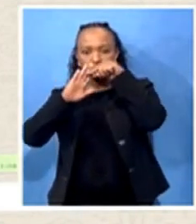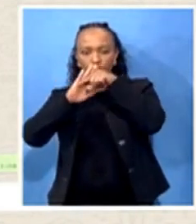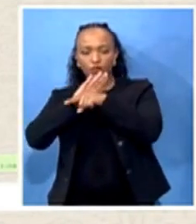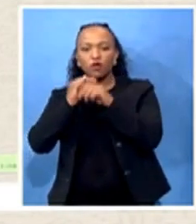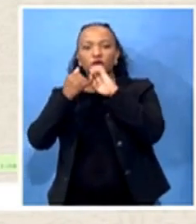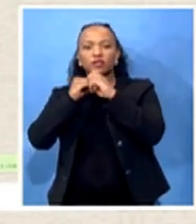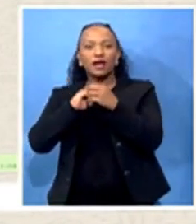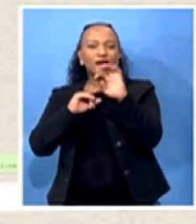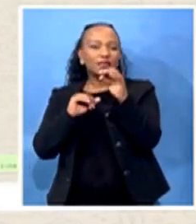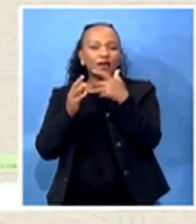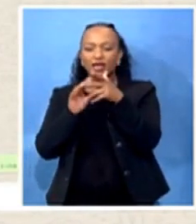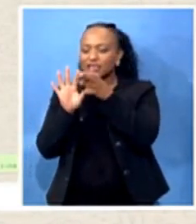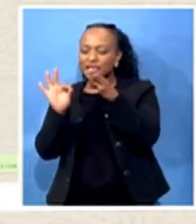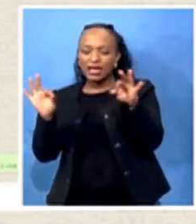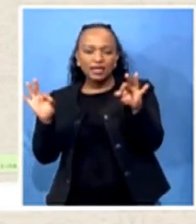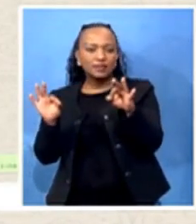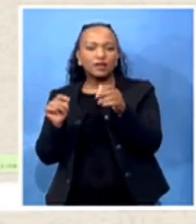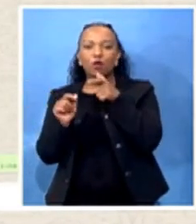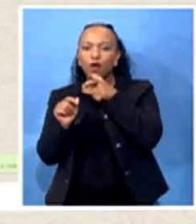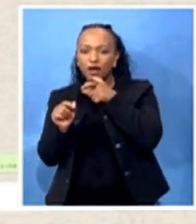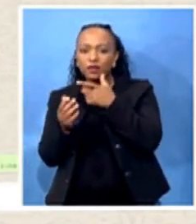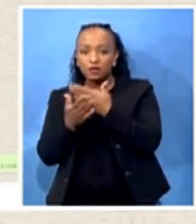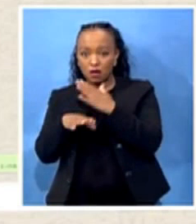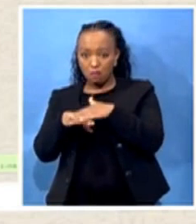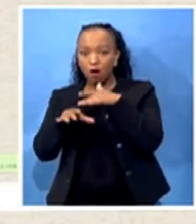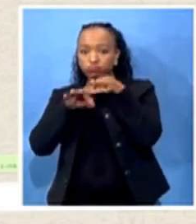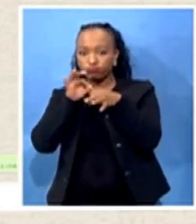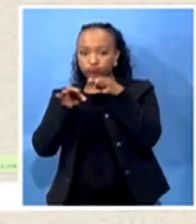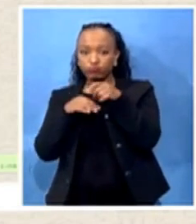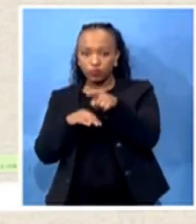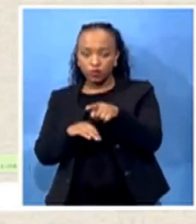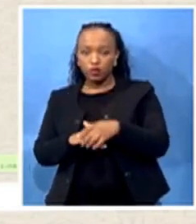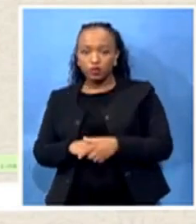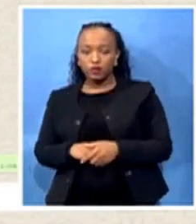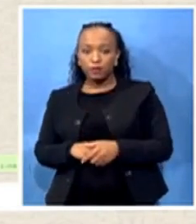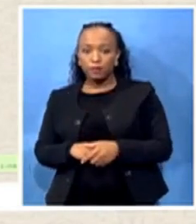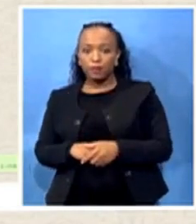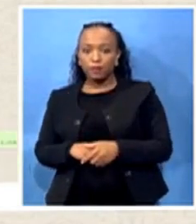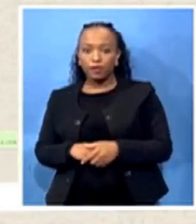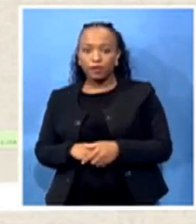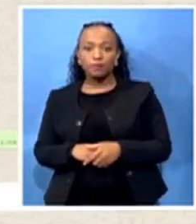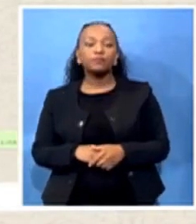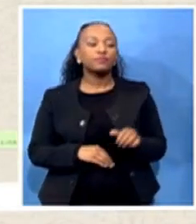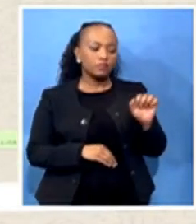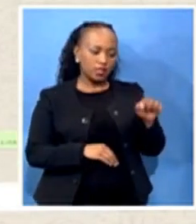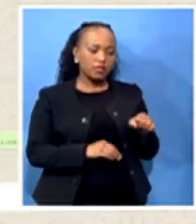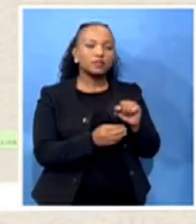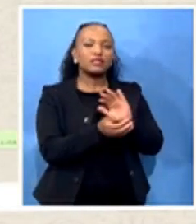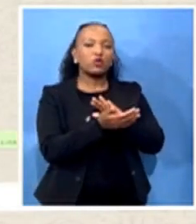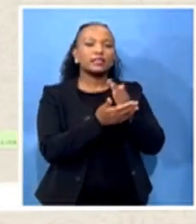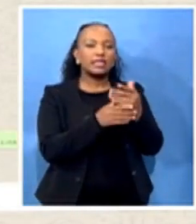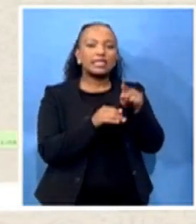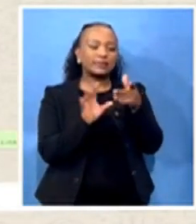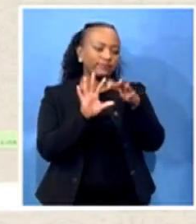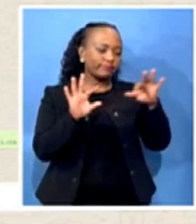sentences? So we can translate phrases as well, but for translation for phrases, it's